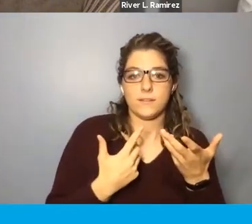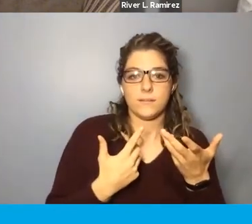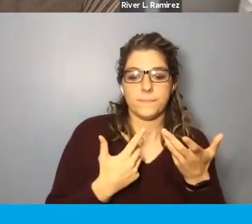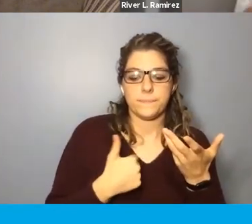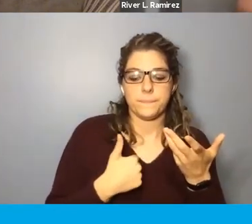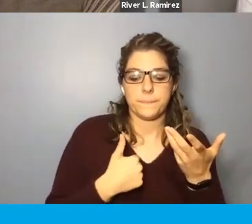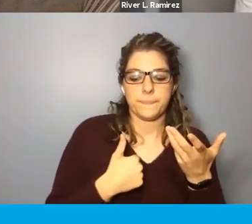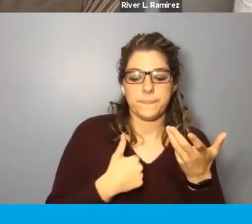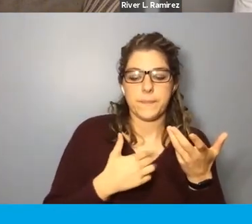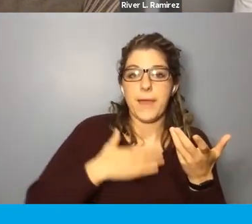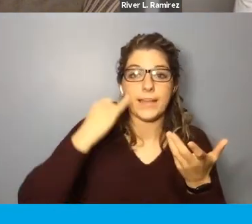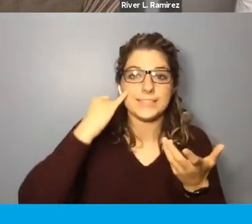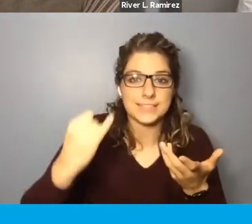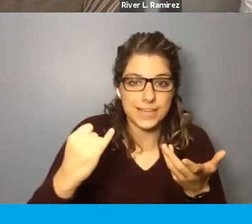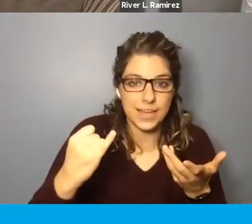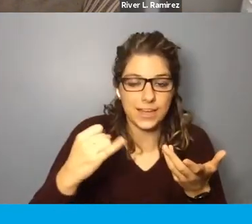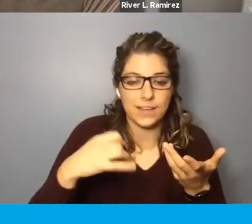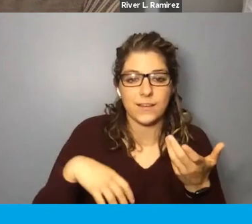I my idea was.